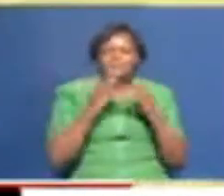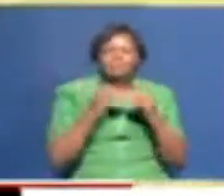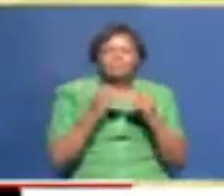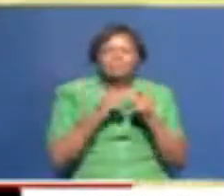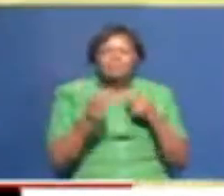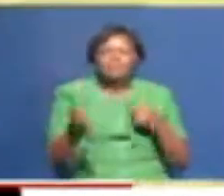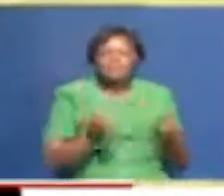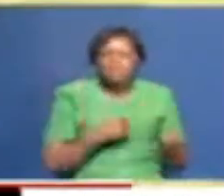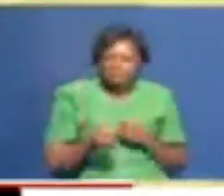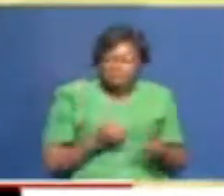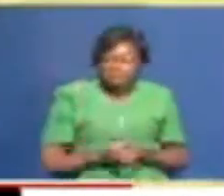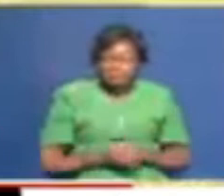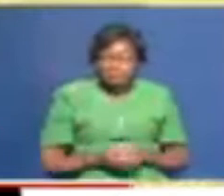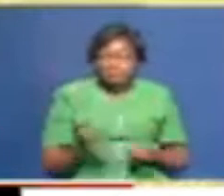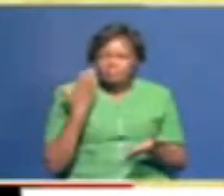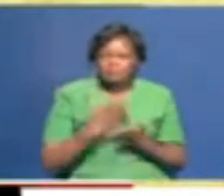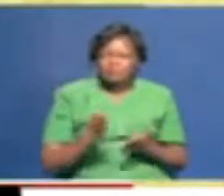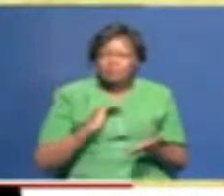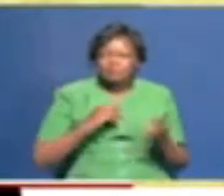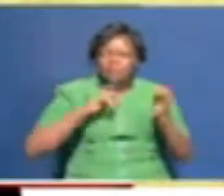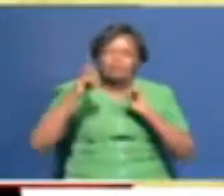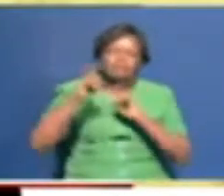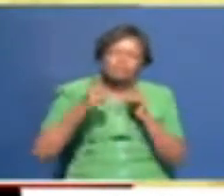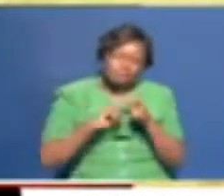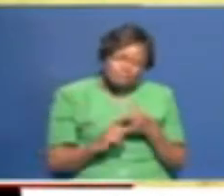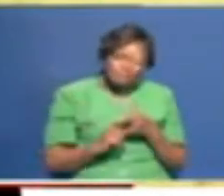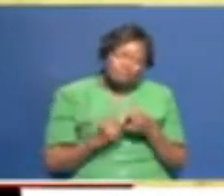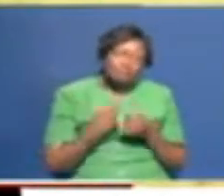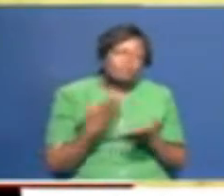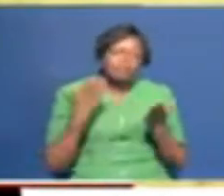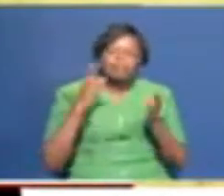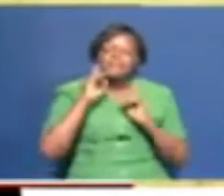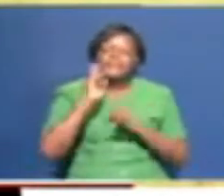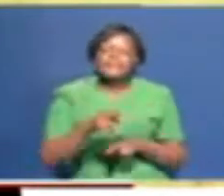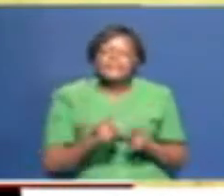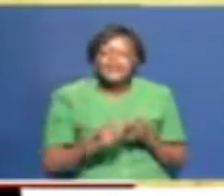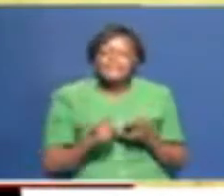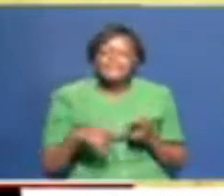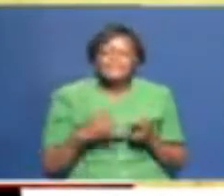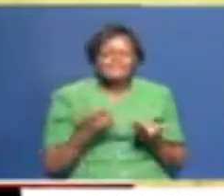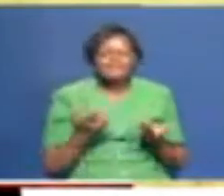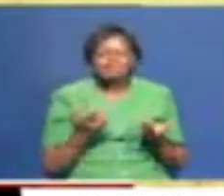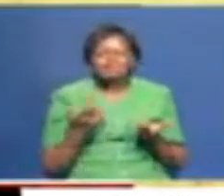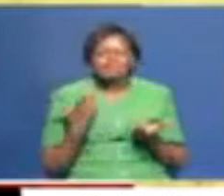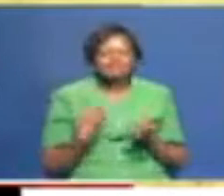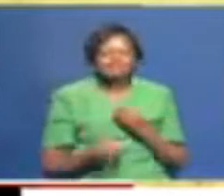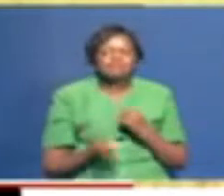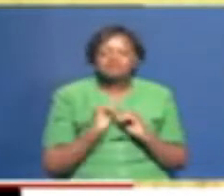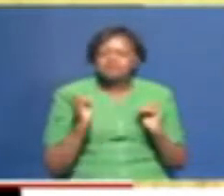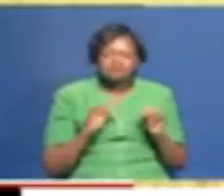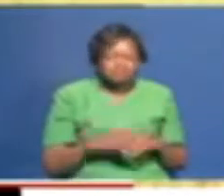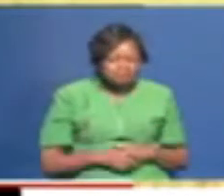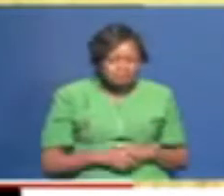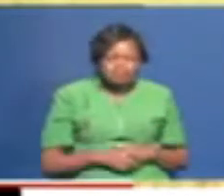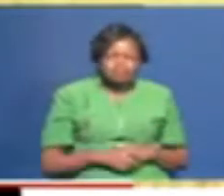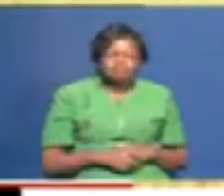just part of our journey, you know, and whatever the results, you're not going to be really, it is not really going to demoralize as